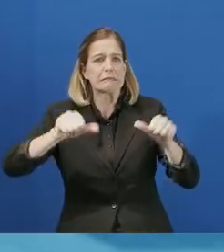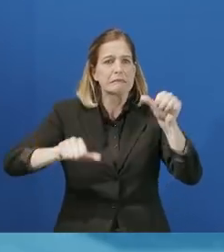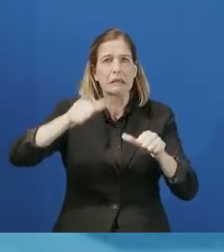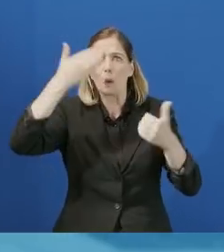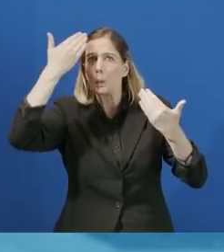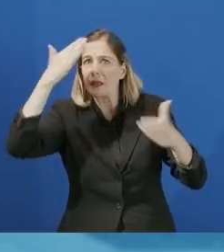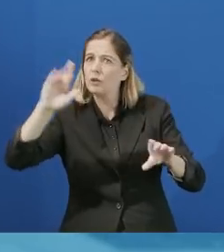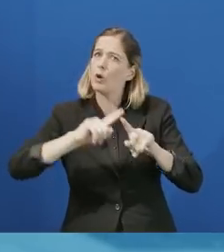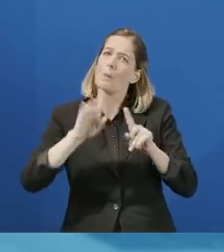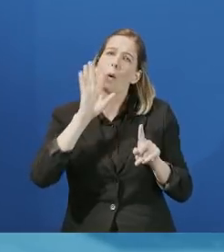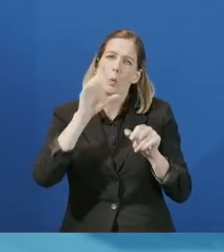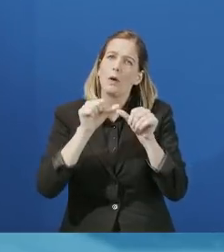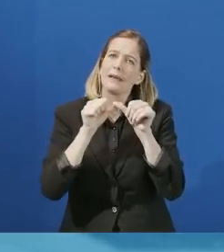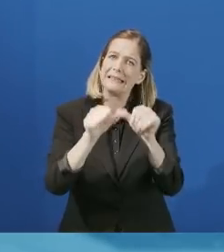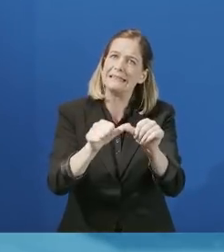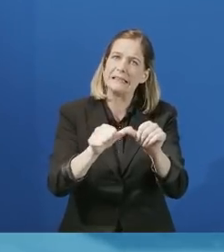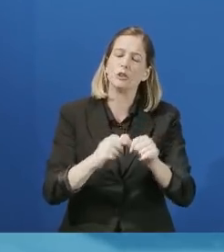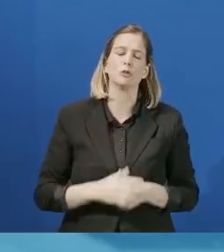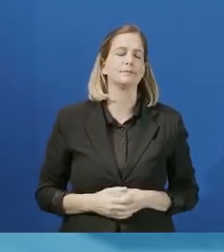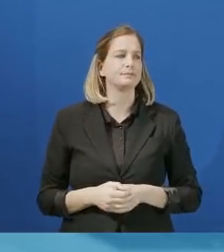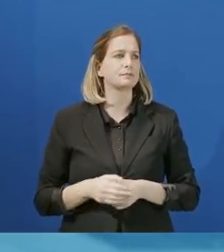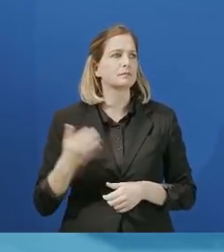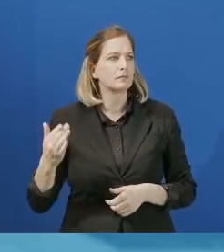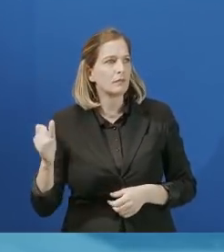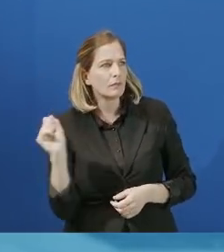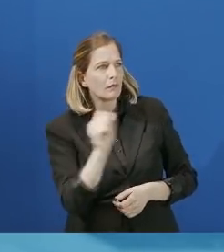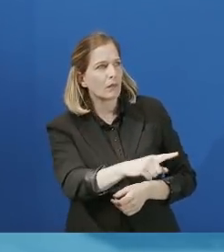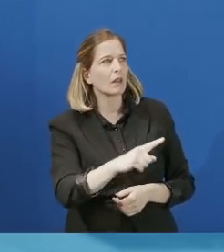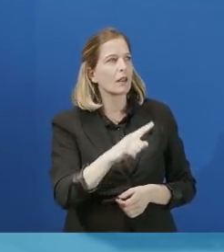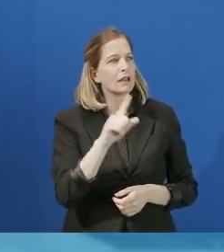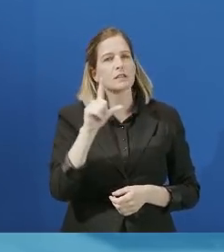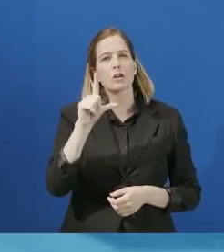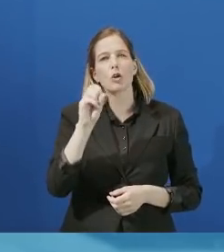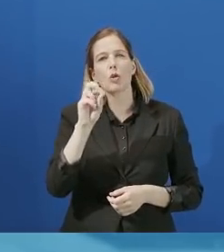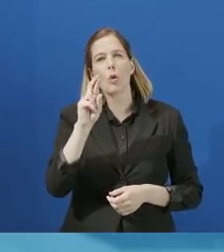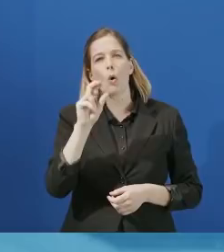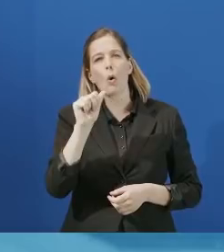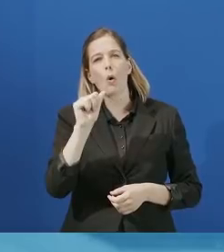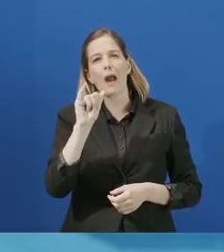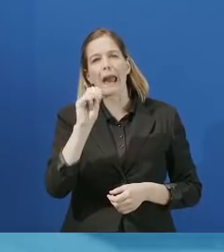Lorraine Rivera from ADPM. Lorraine, go ahead.